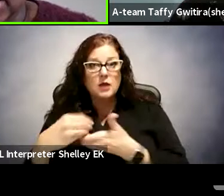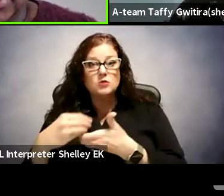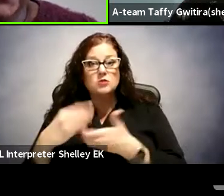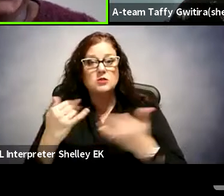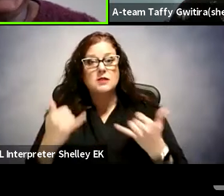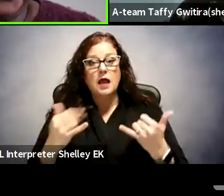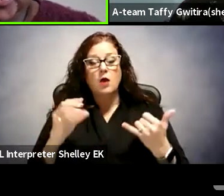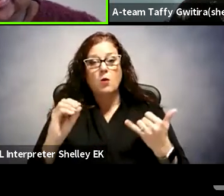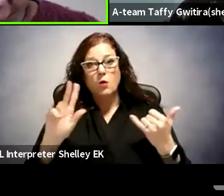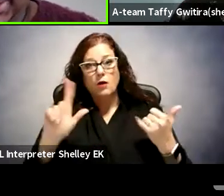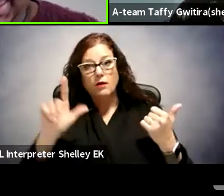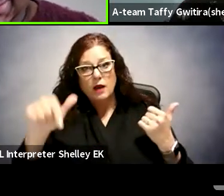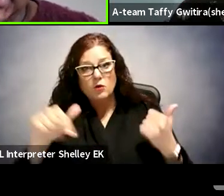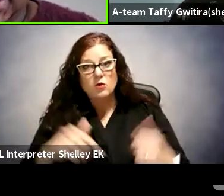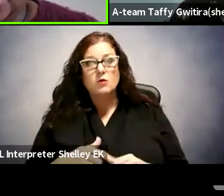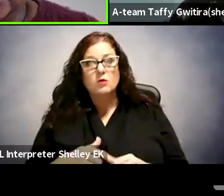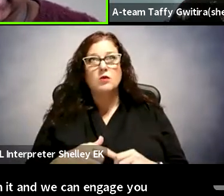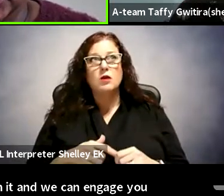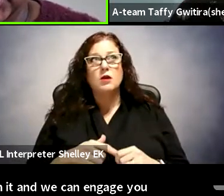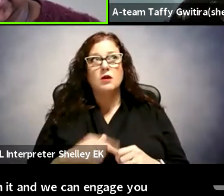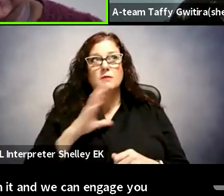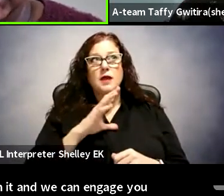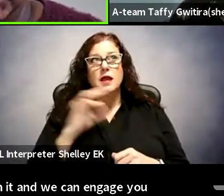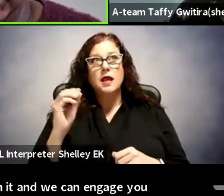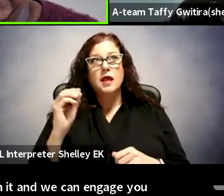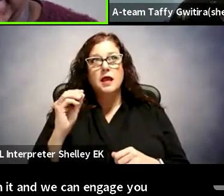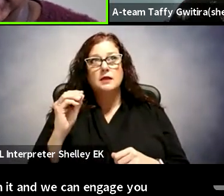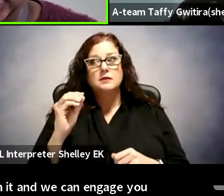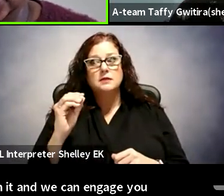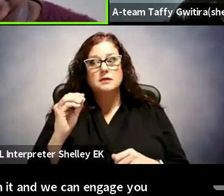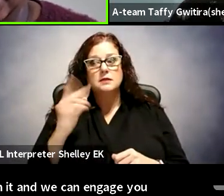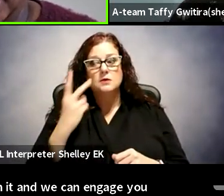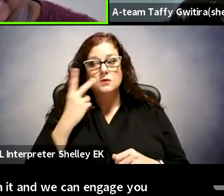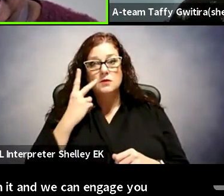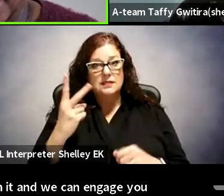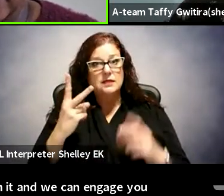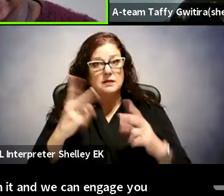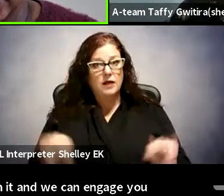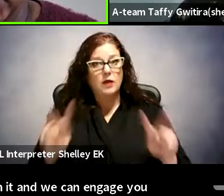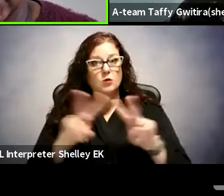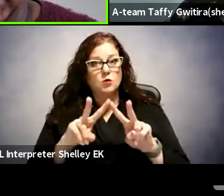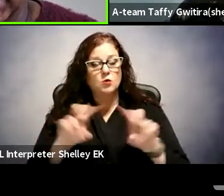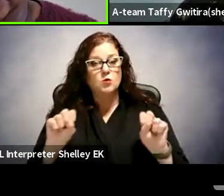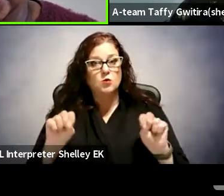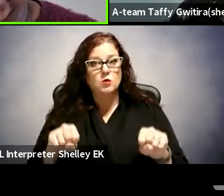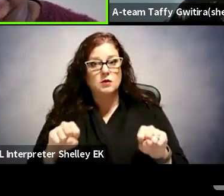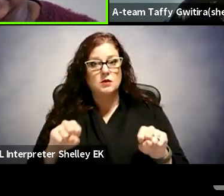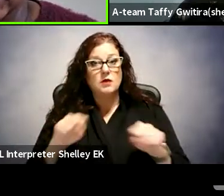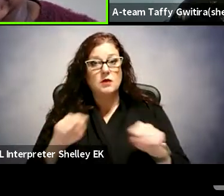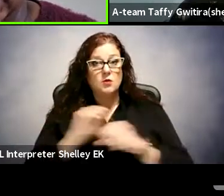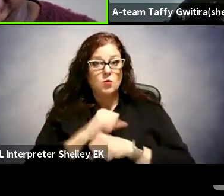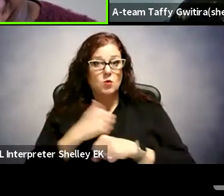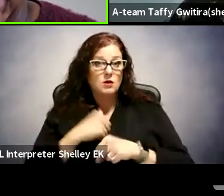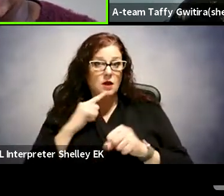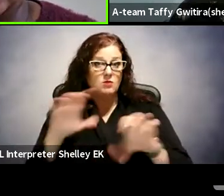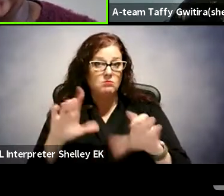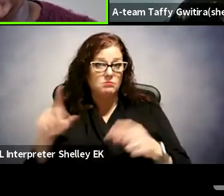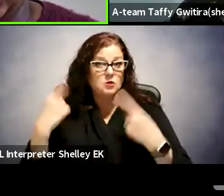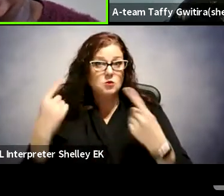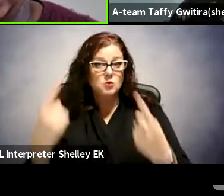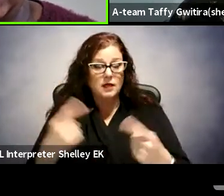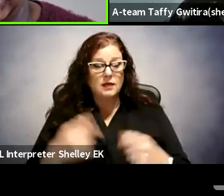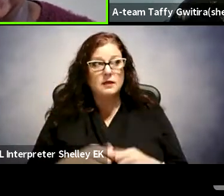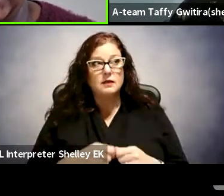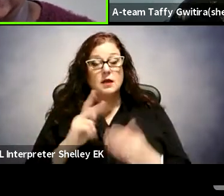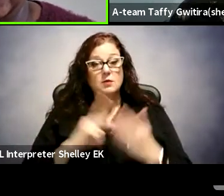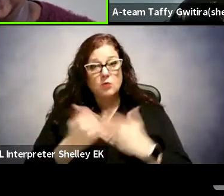or later. And I hope, that you see the value of the work that I've been doing and the